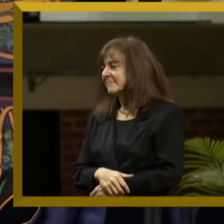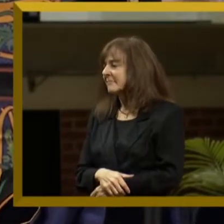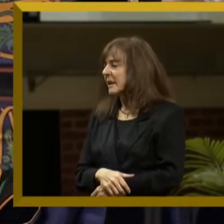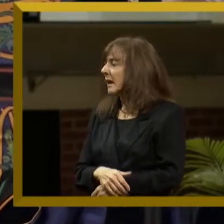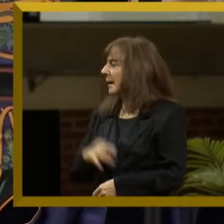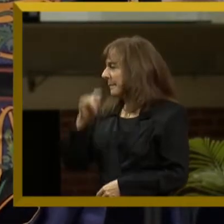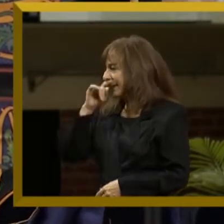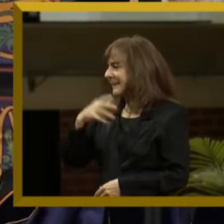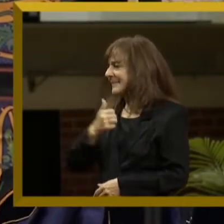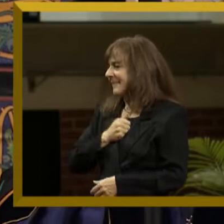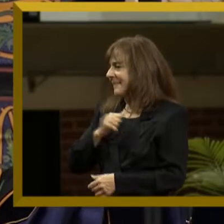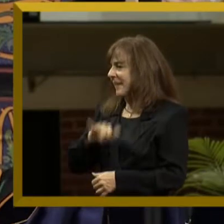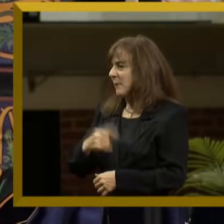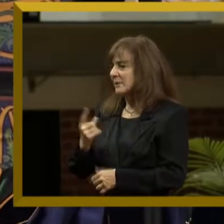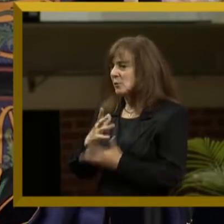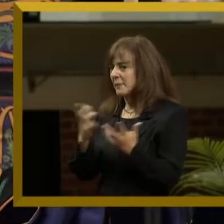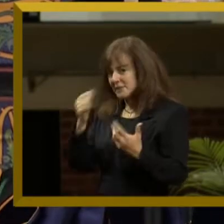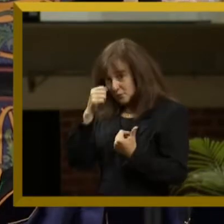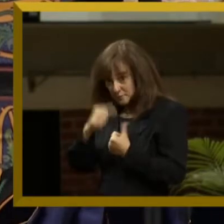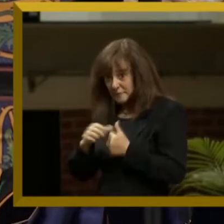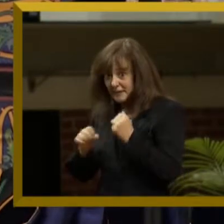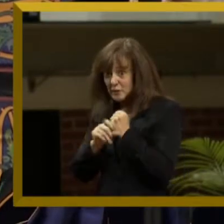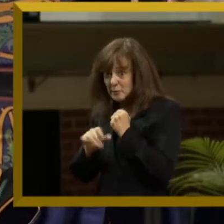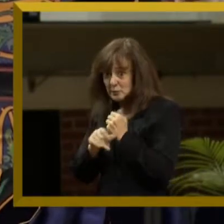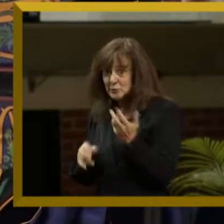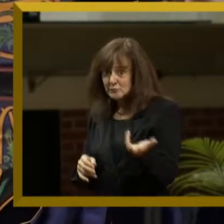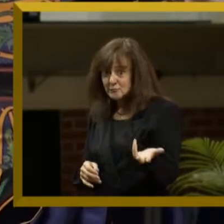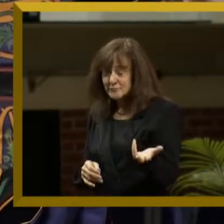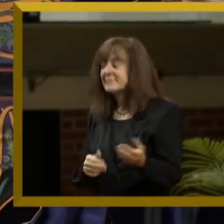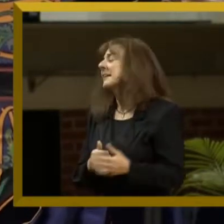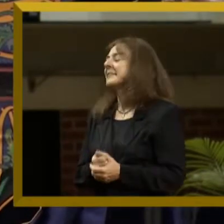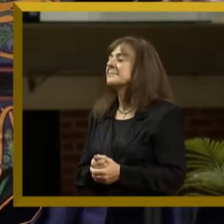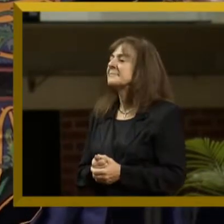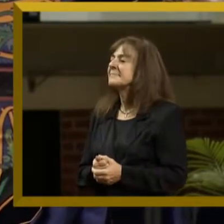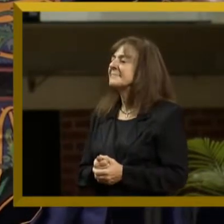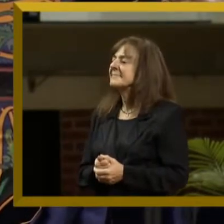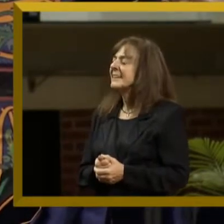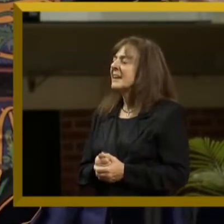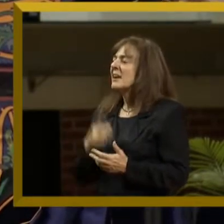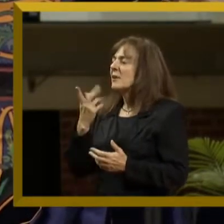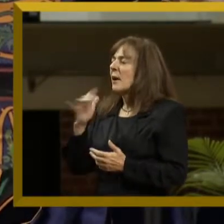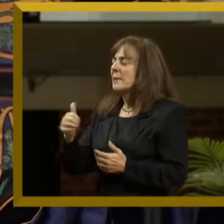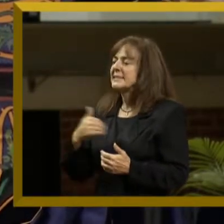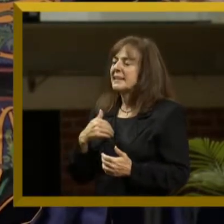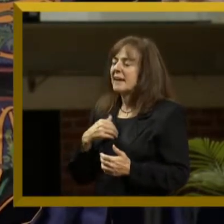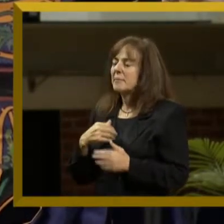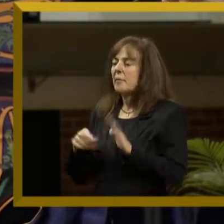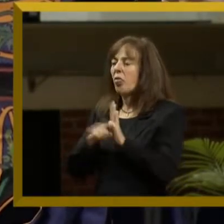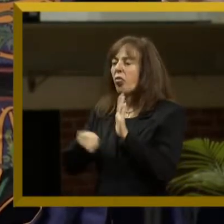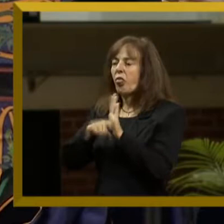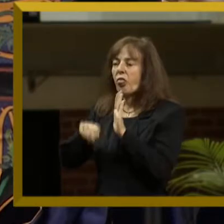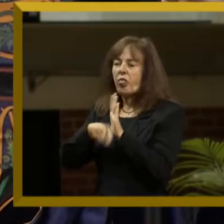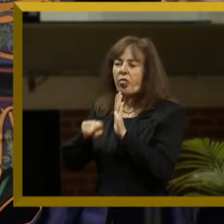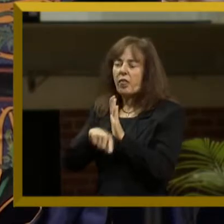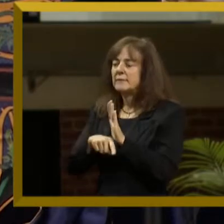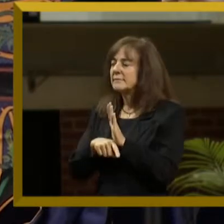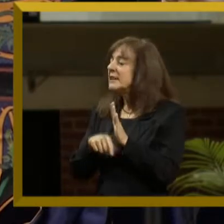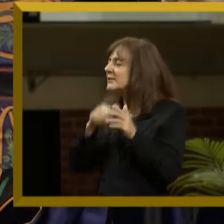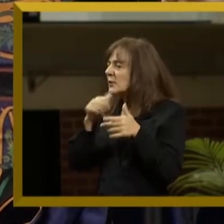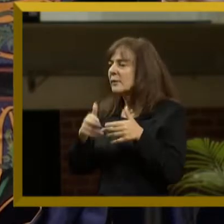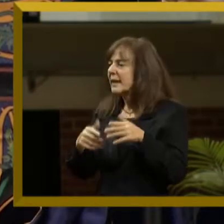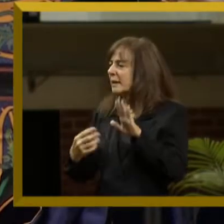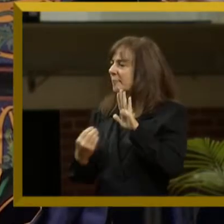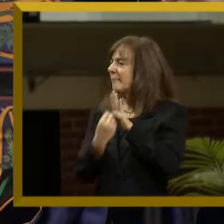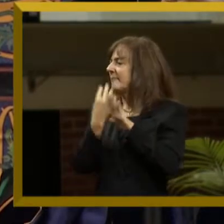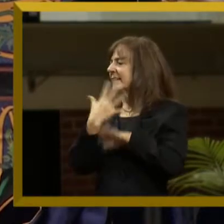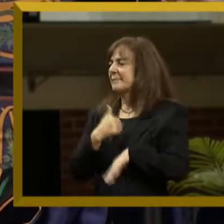kids liked that one a little bit too much, if you remember that commercial. You know, you'll always have naysayers. Don't let them discourage